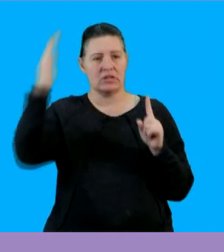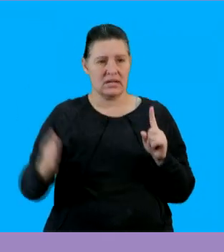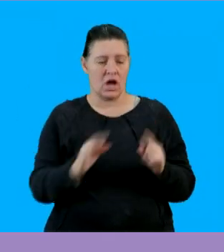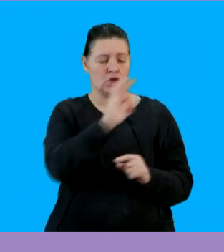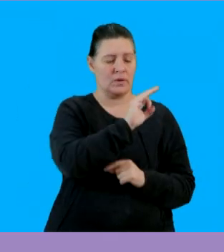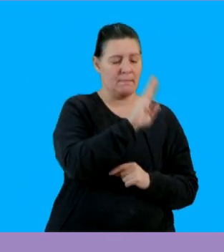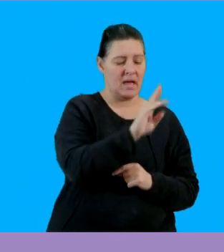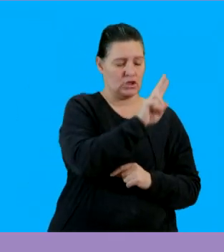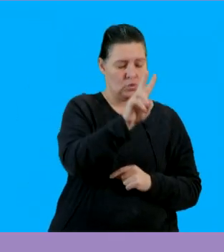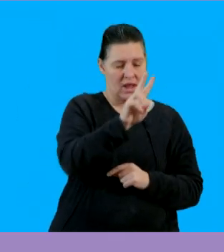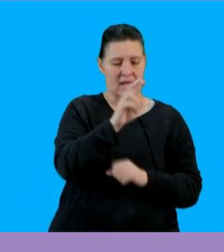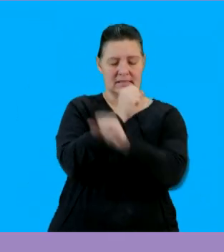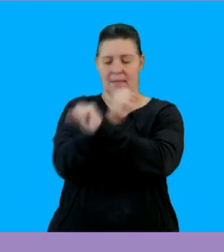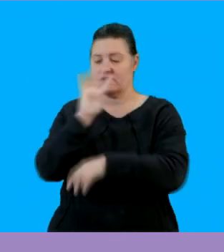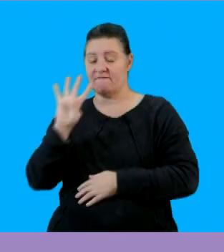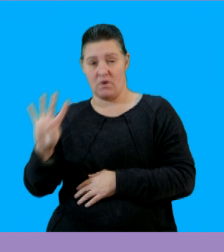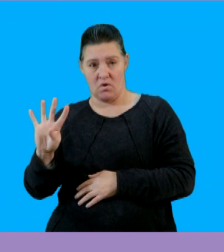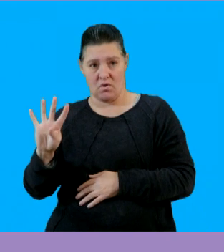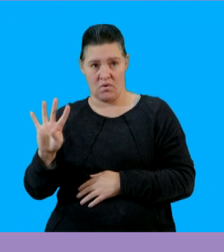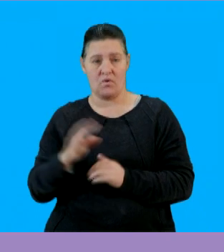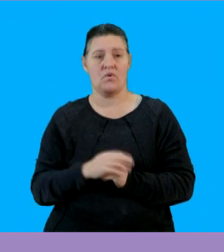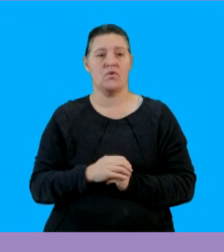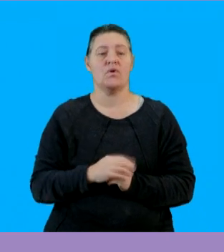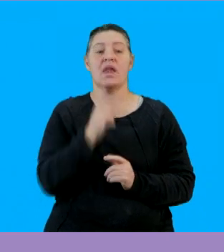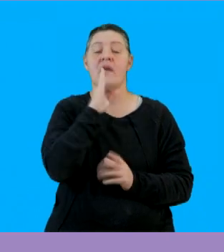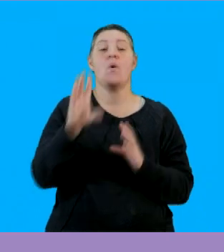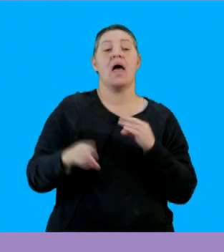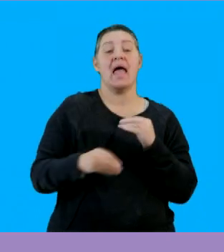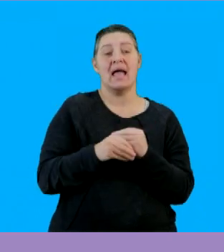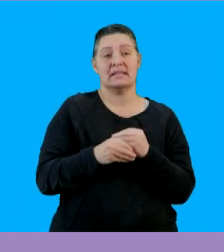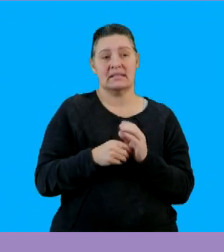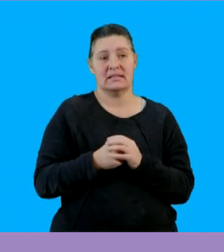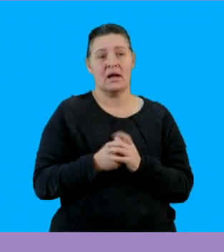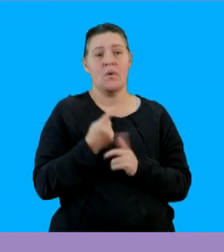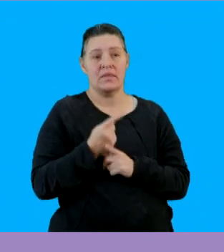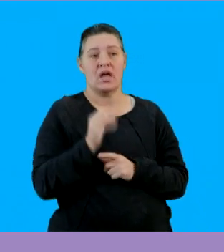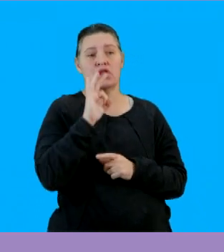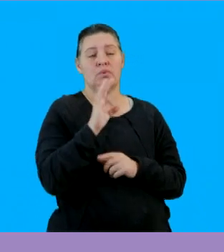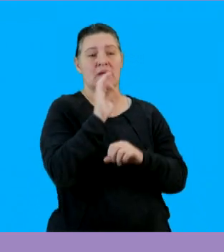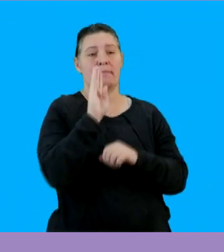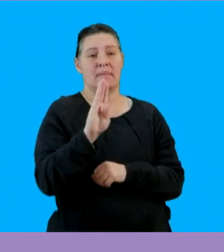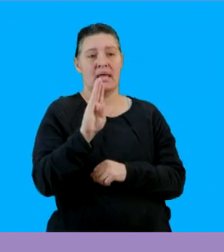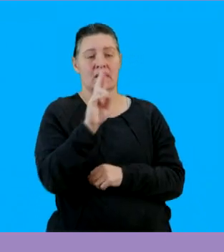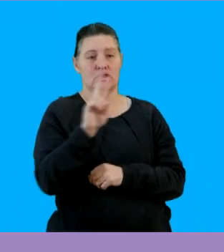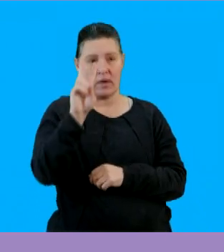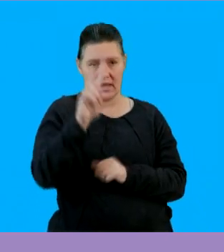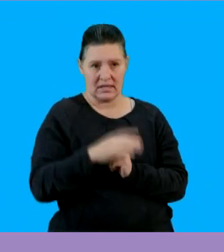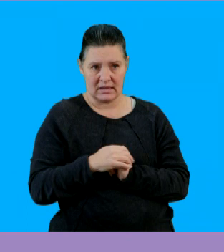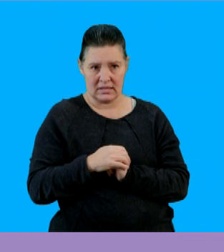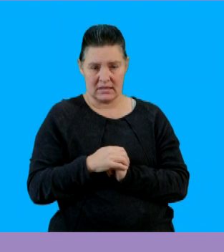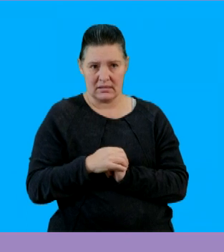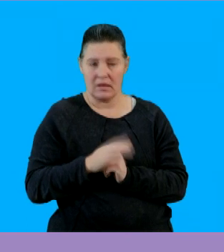squared with the 4. So we are adding here, so we are going to just add with the 3b squared